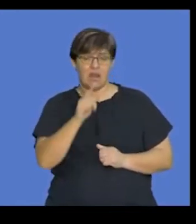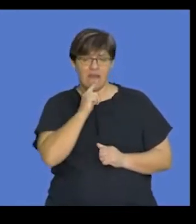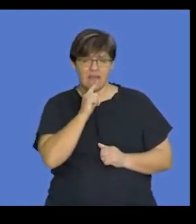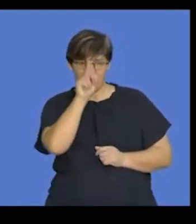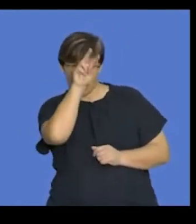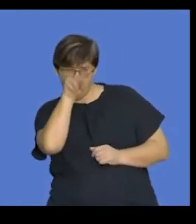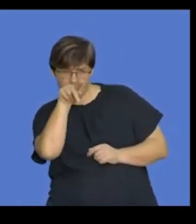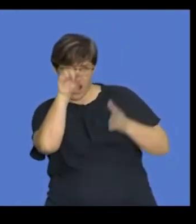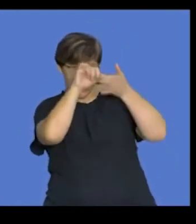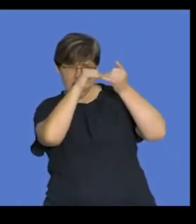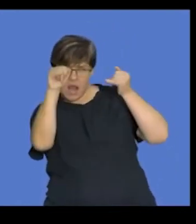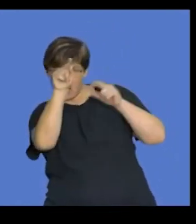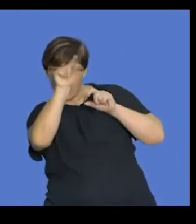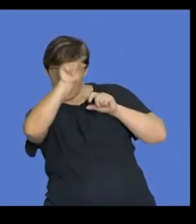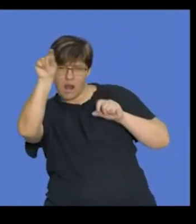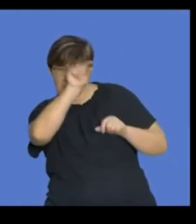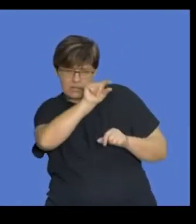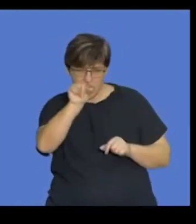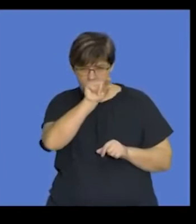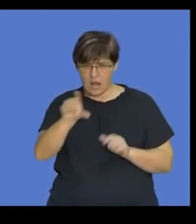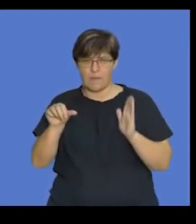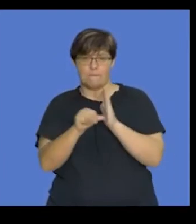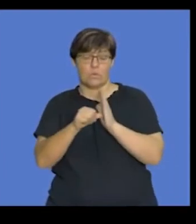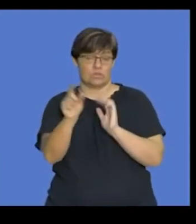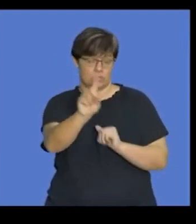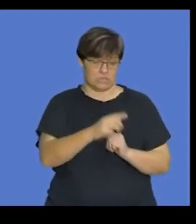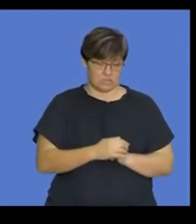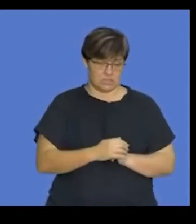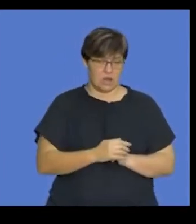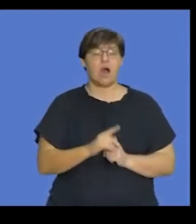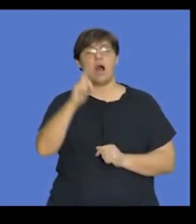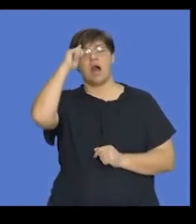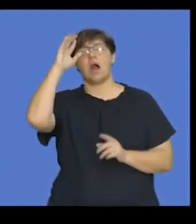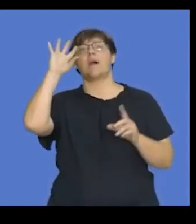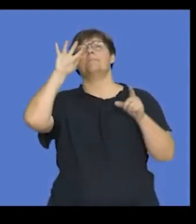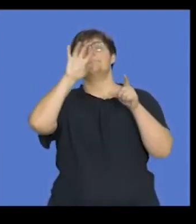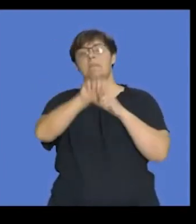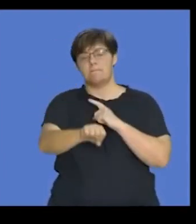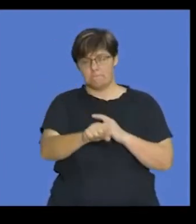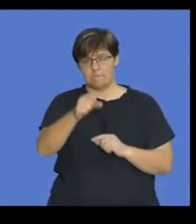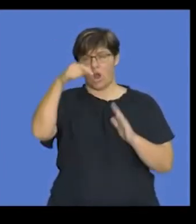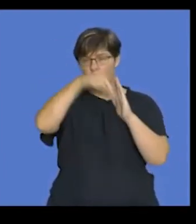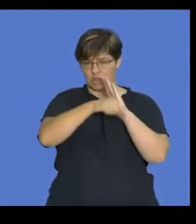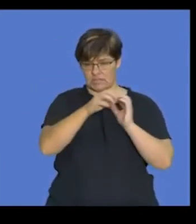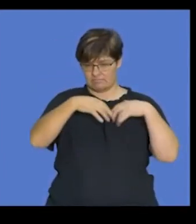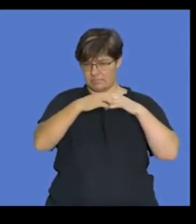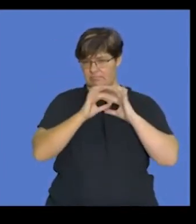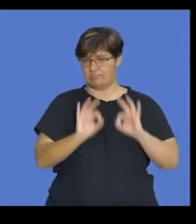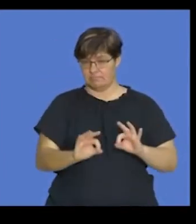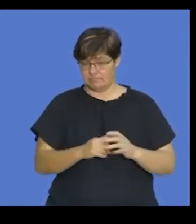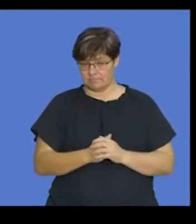See what the important words are. That helps you put it into context, okay? Then they say,